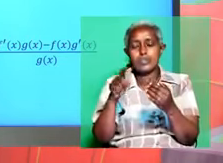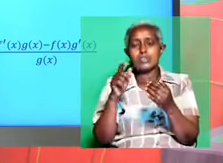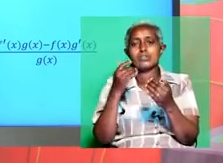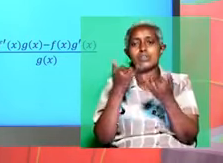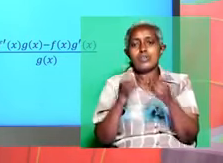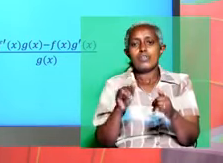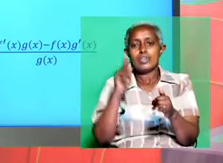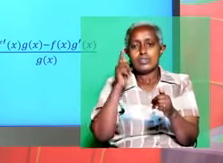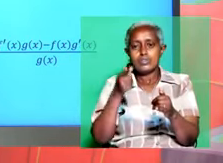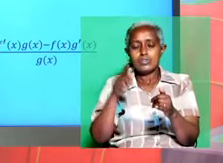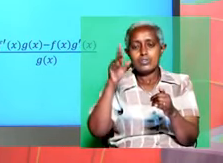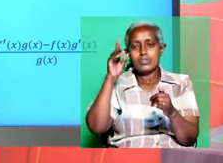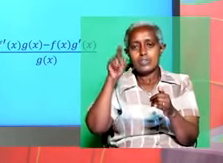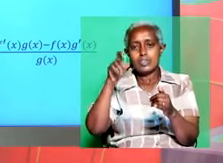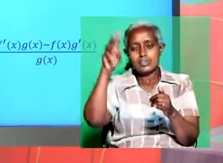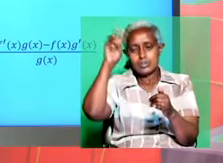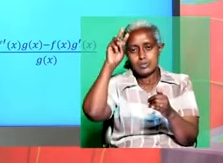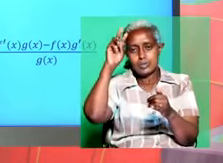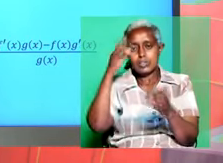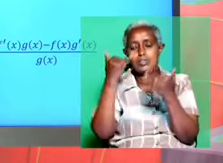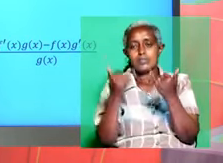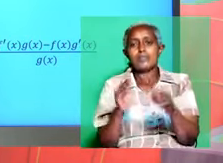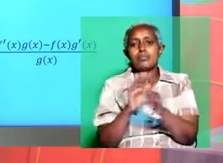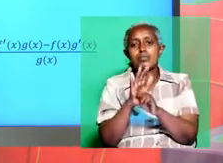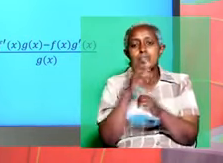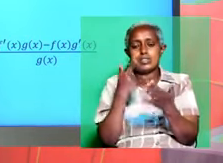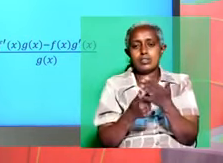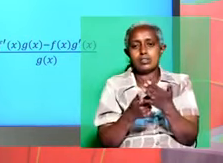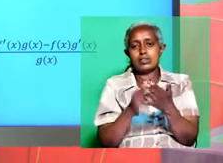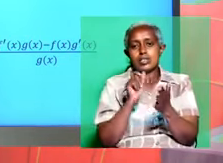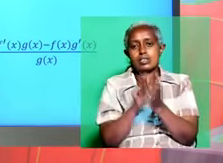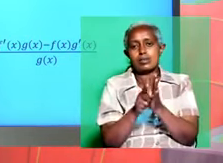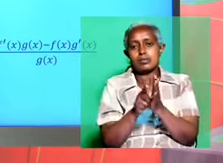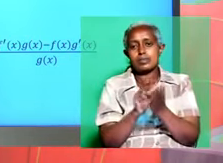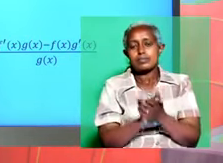x squared. So this completes the proof. Now let's see example for this.